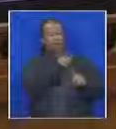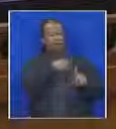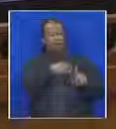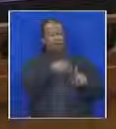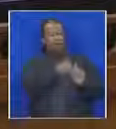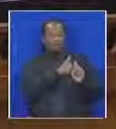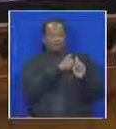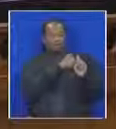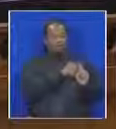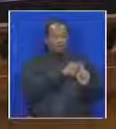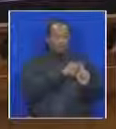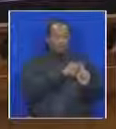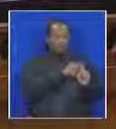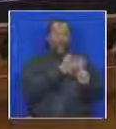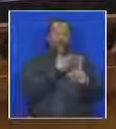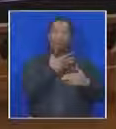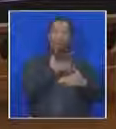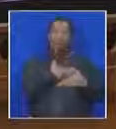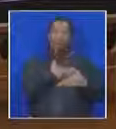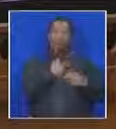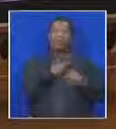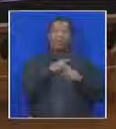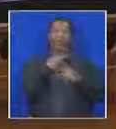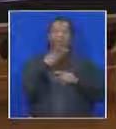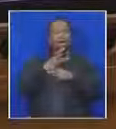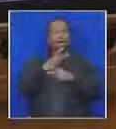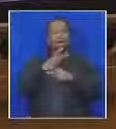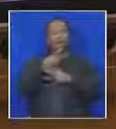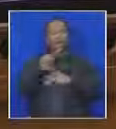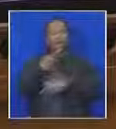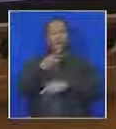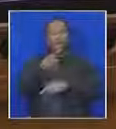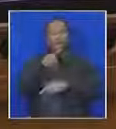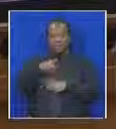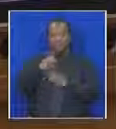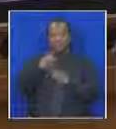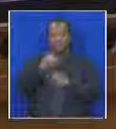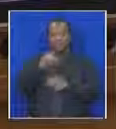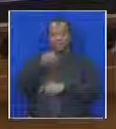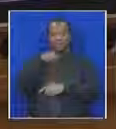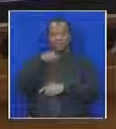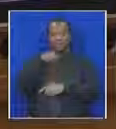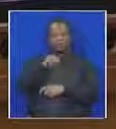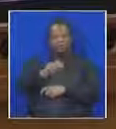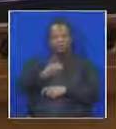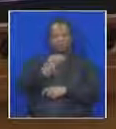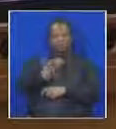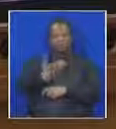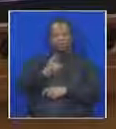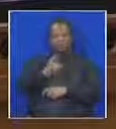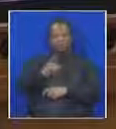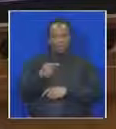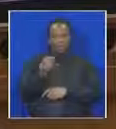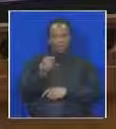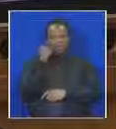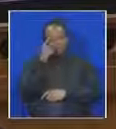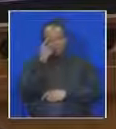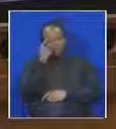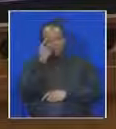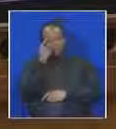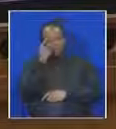party members in this house are blocked from thinking. It begs a question, how many and to